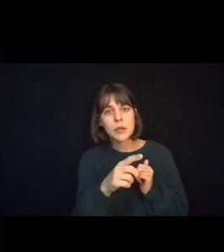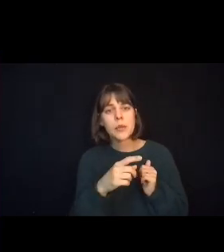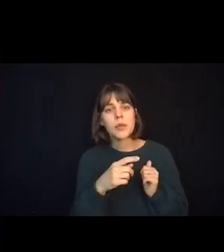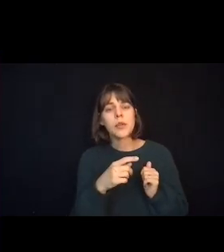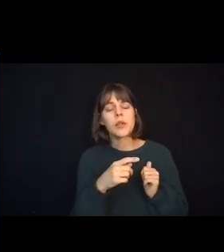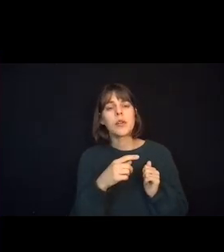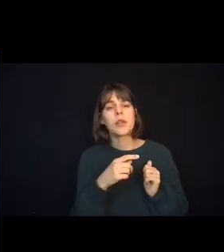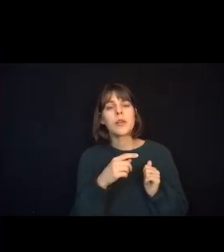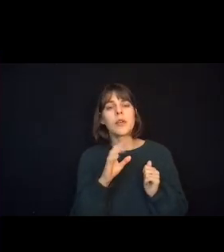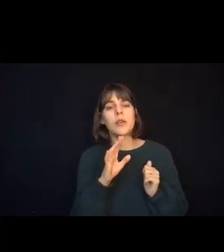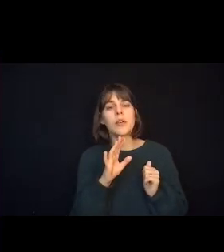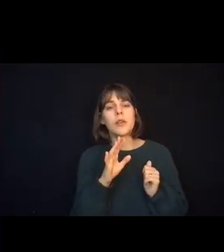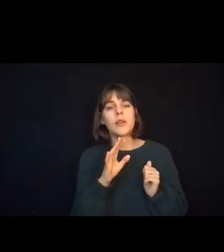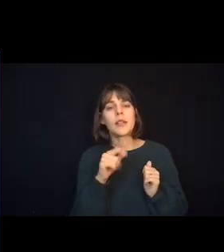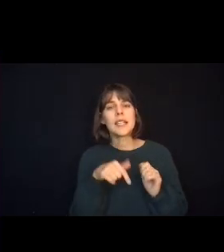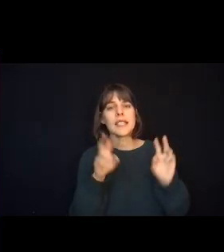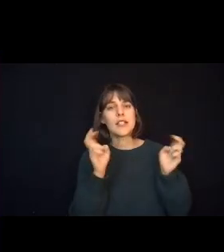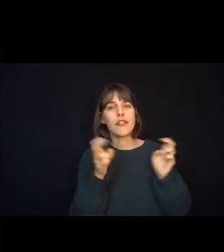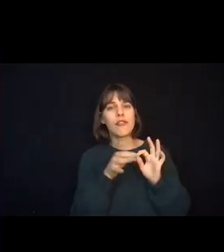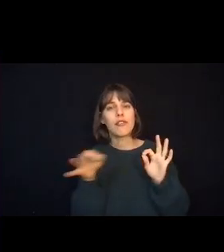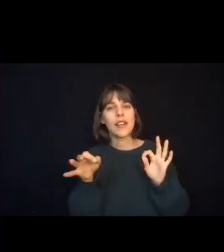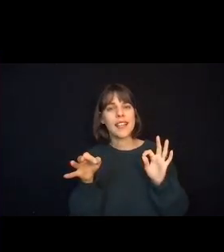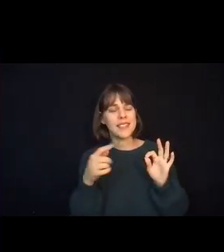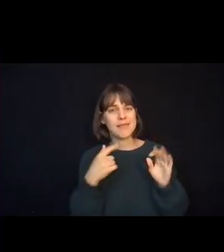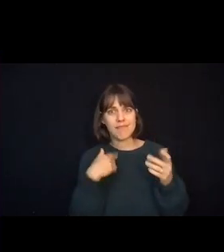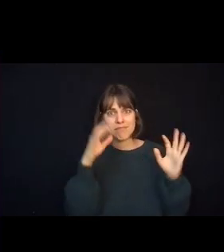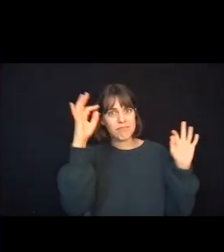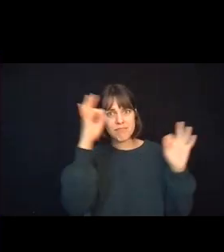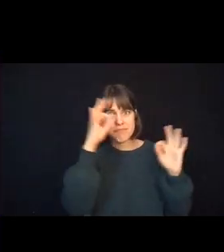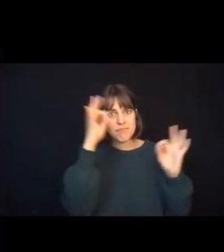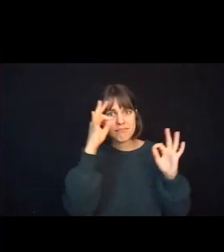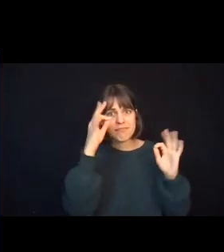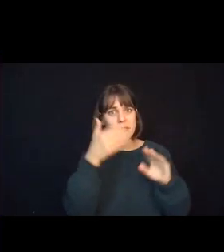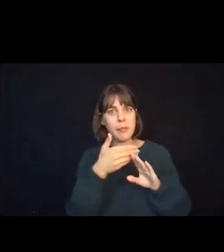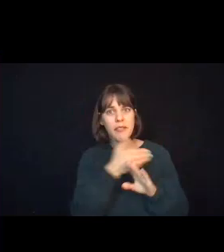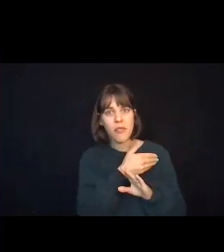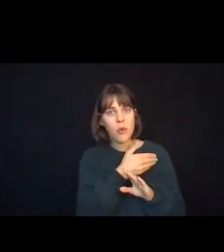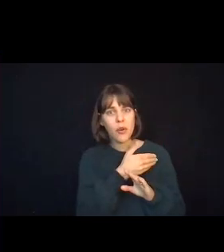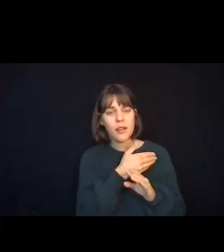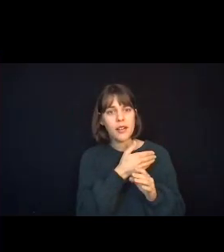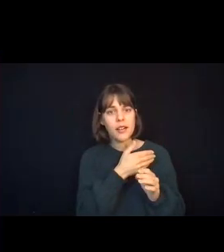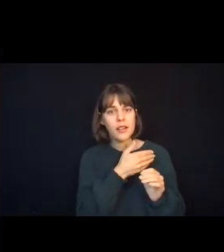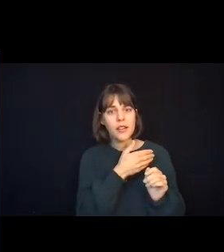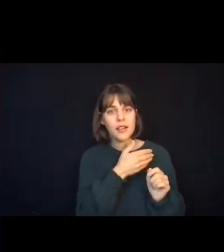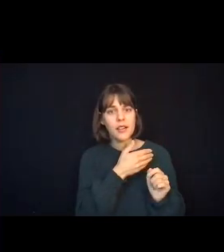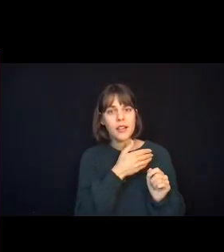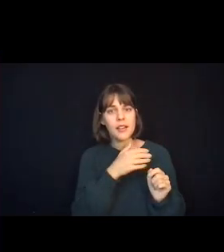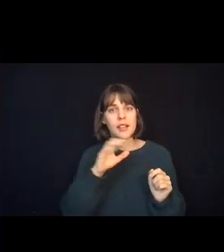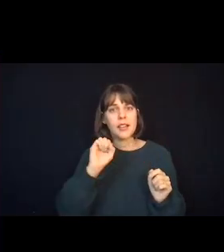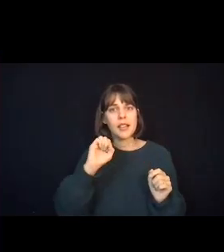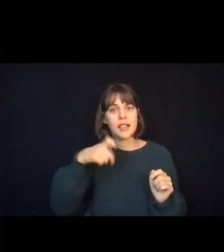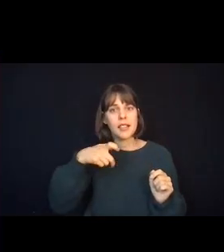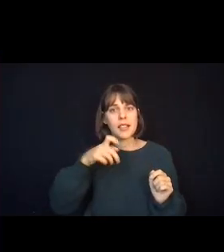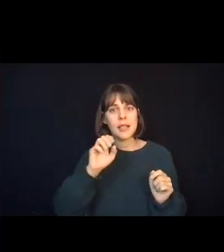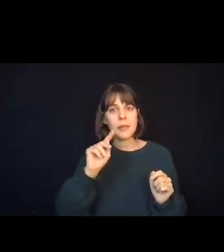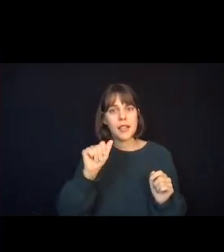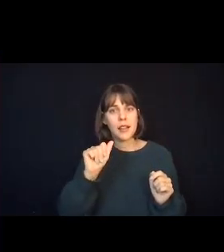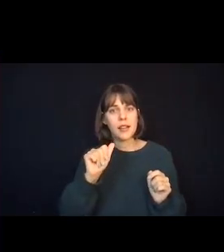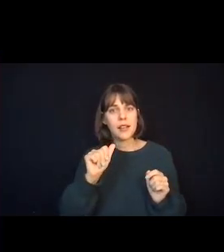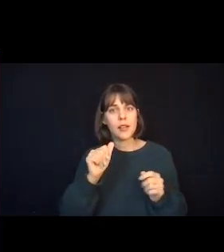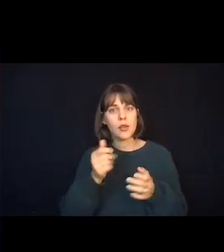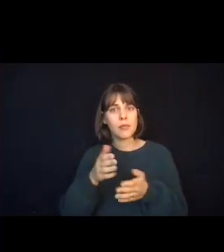this is a phrase that I wasn't aware of before SEPTA made their request and